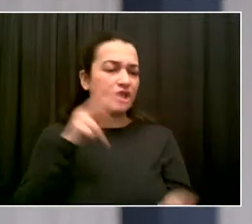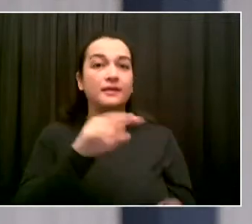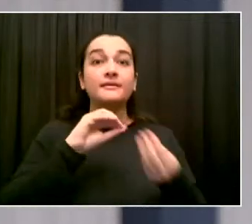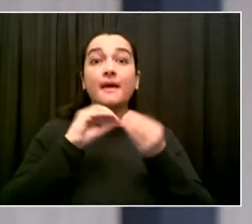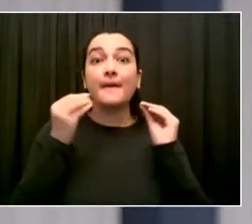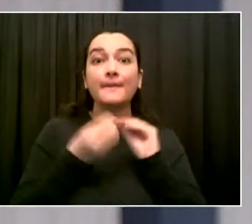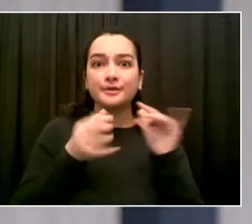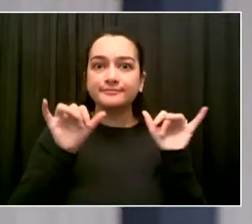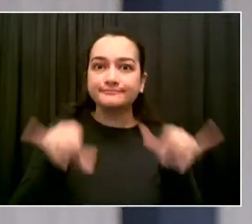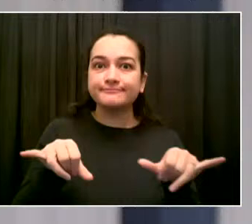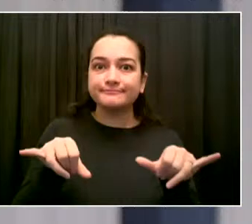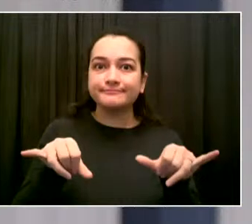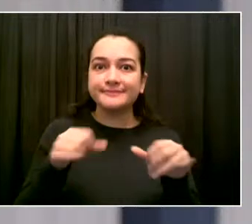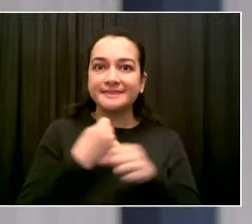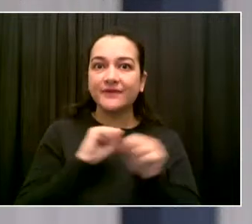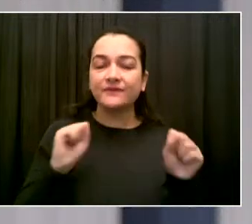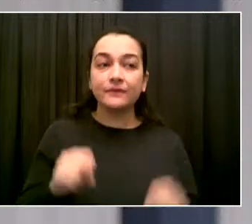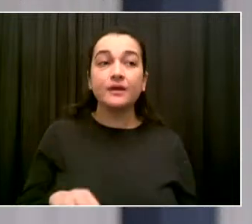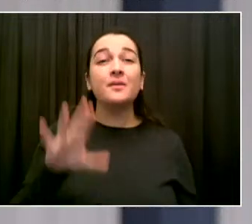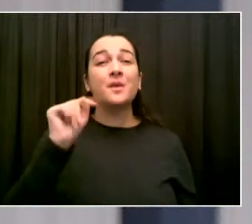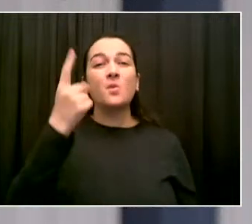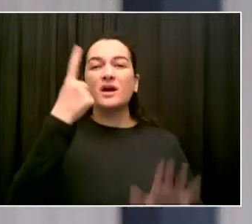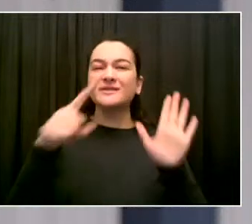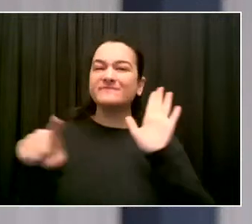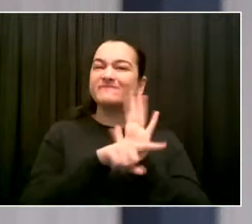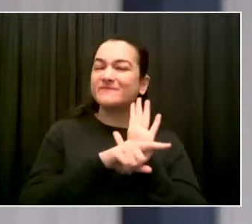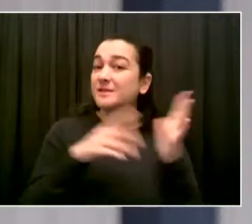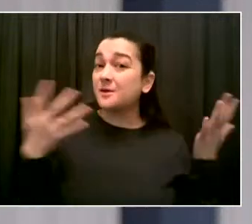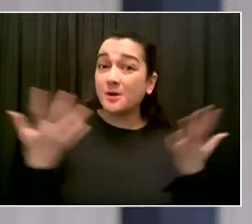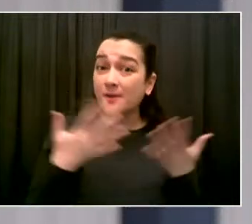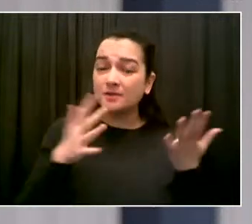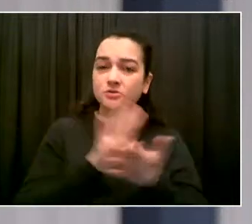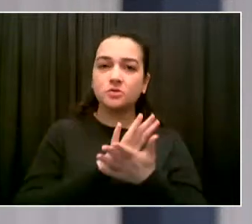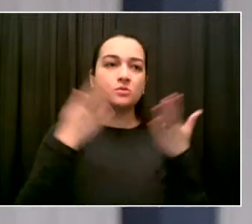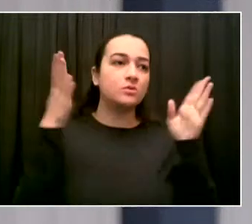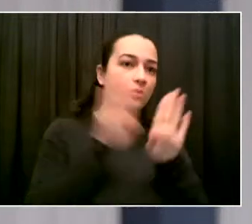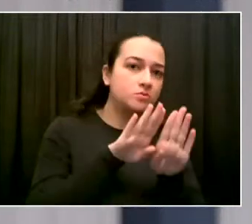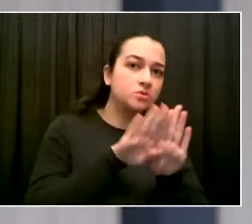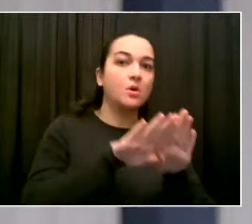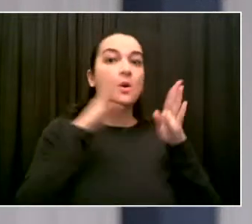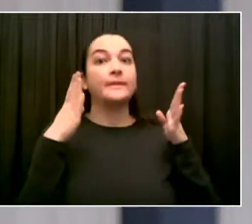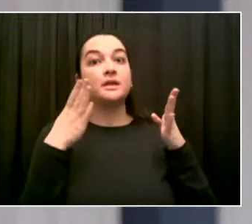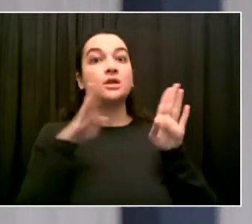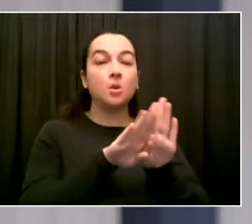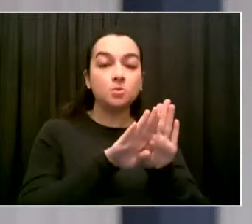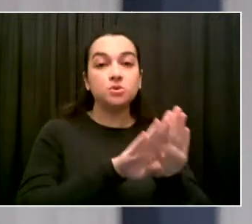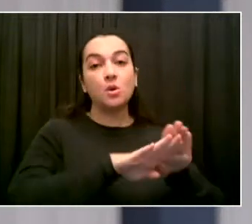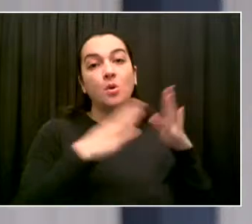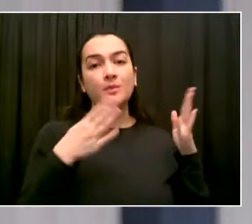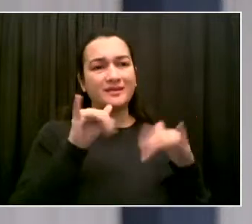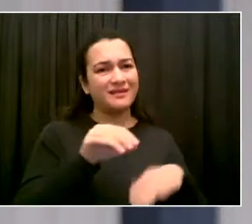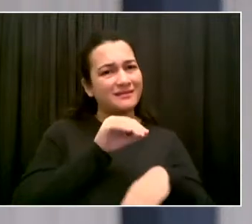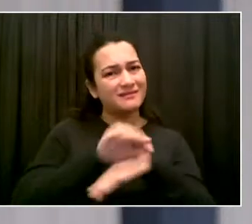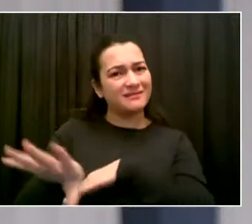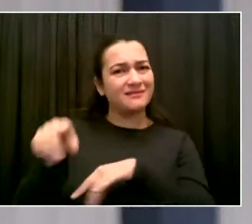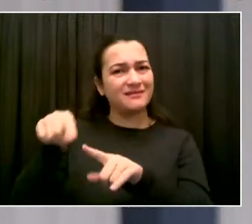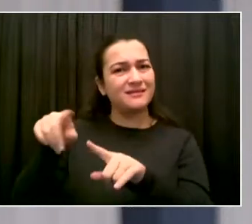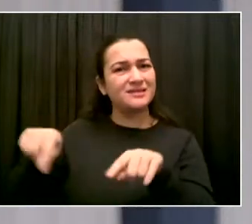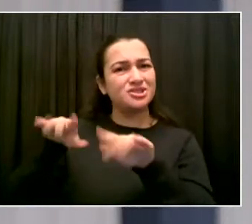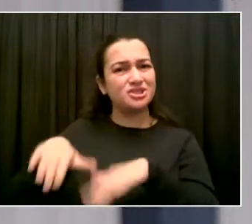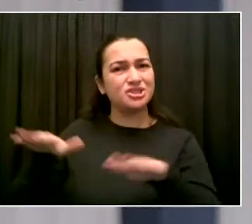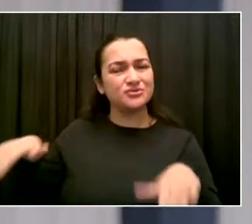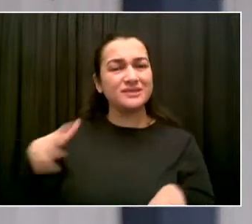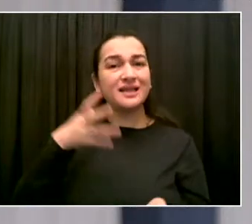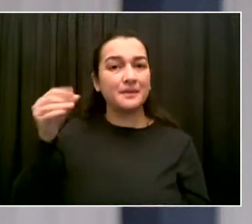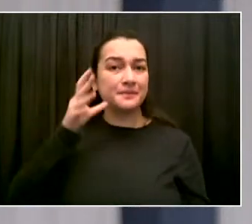always be to keep schools open as much as possible by keeping them safe. We will continue to have the